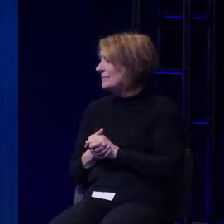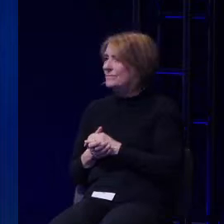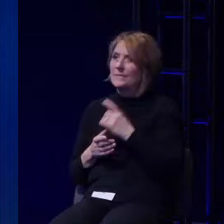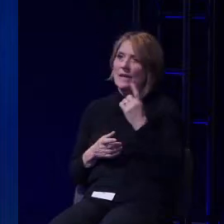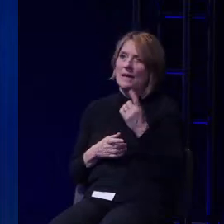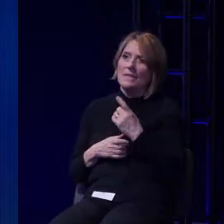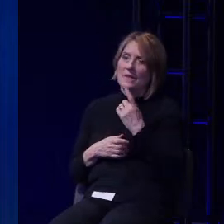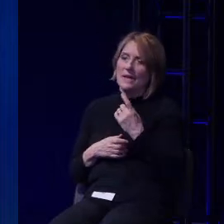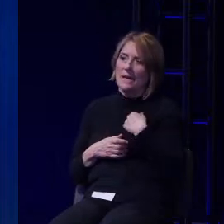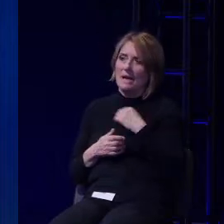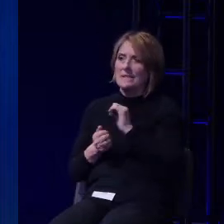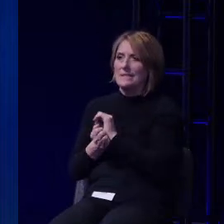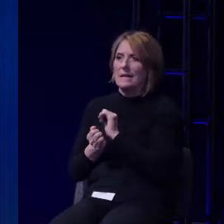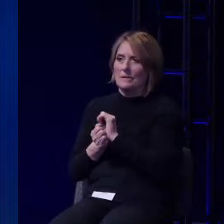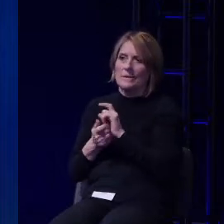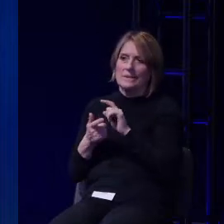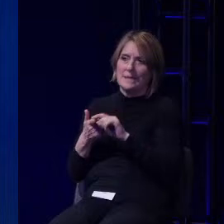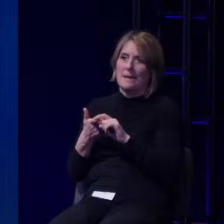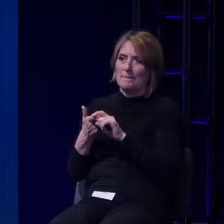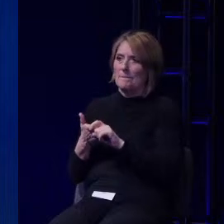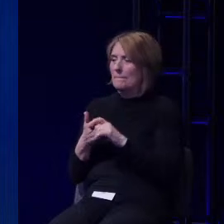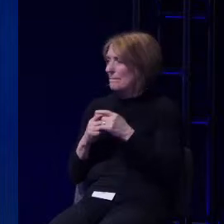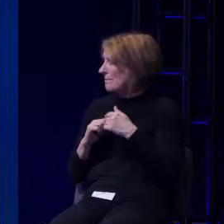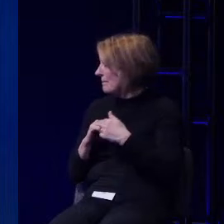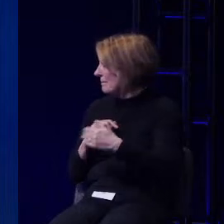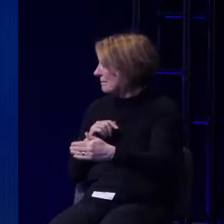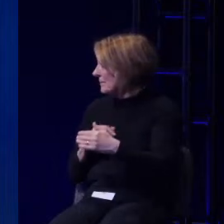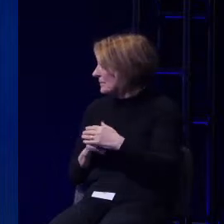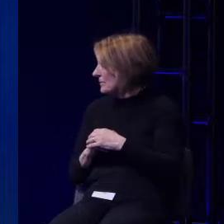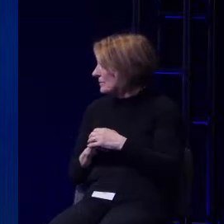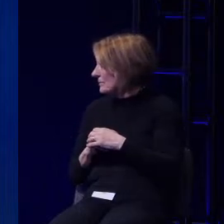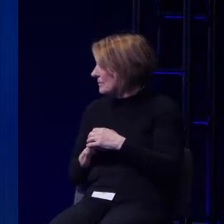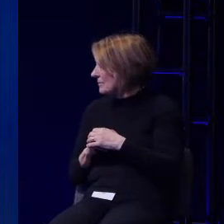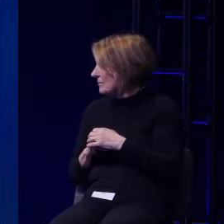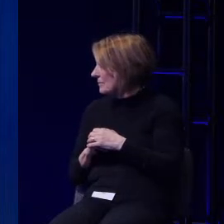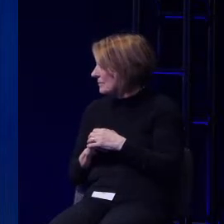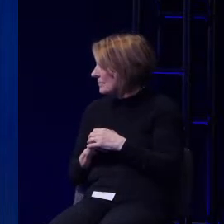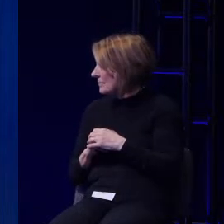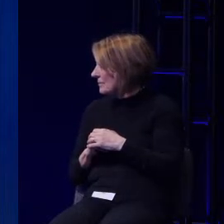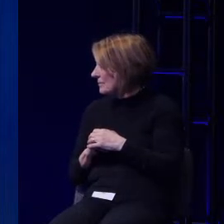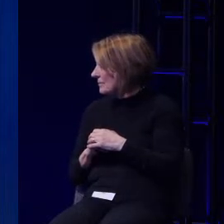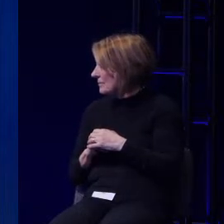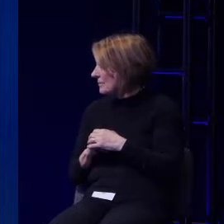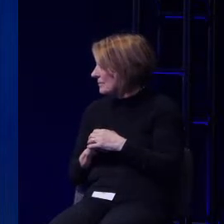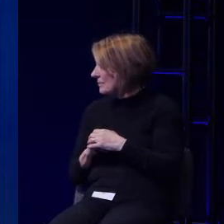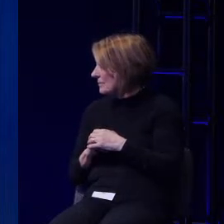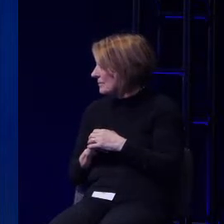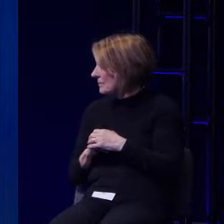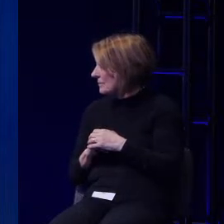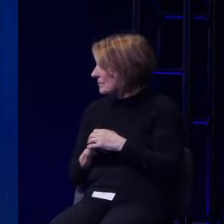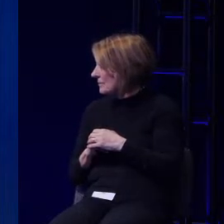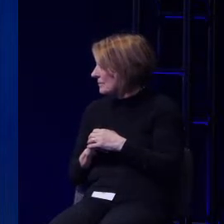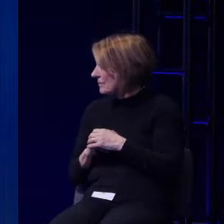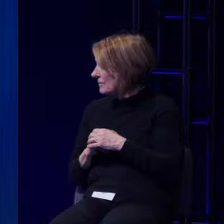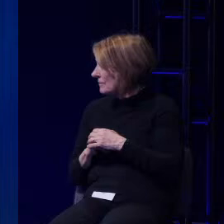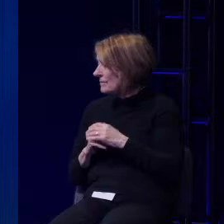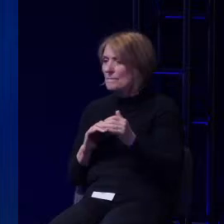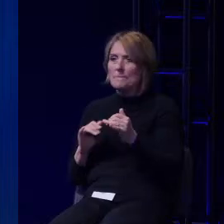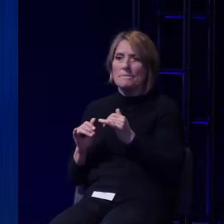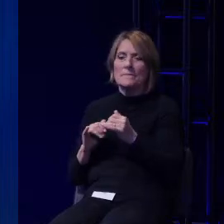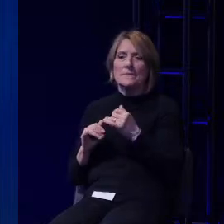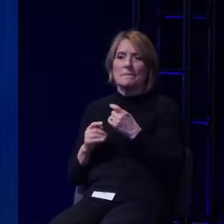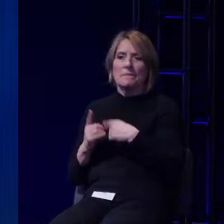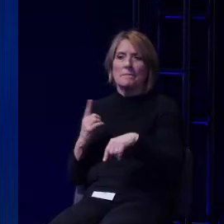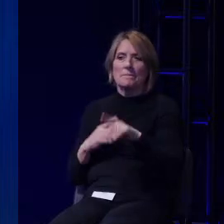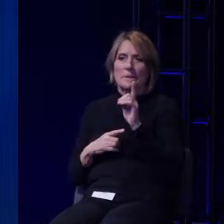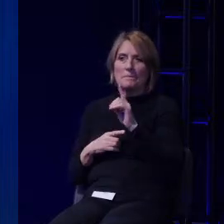path basically, and I think sometimes people think better to be the master of all and be